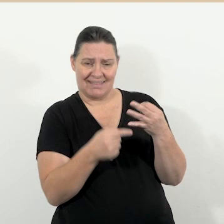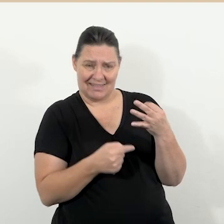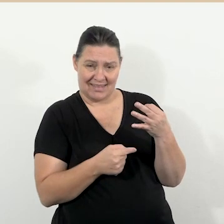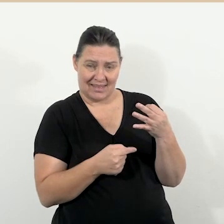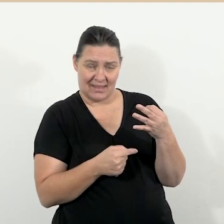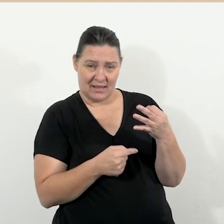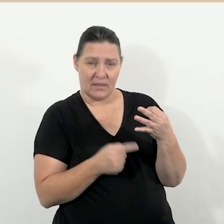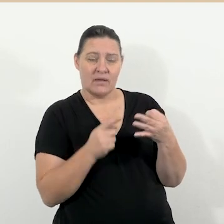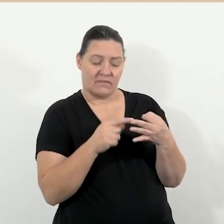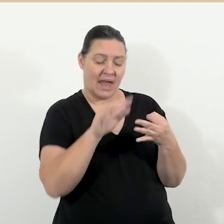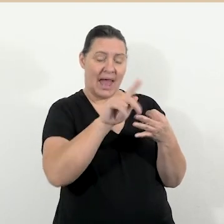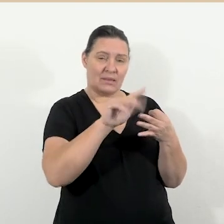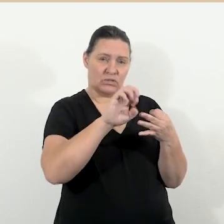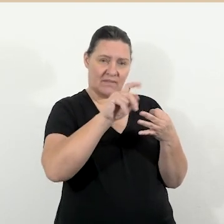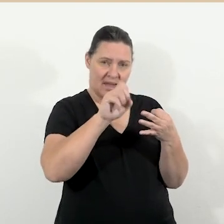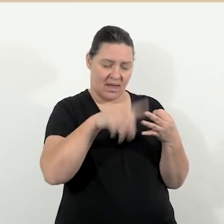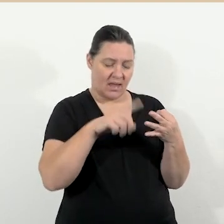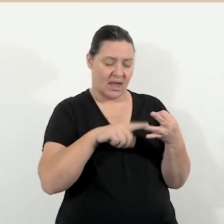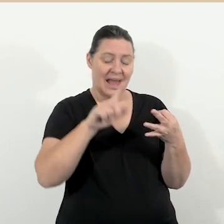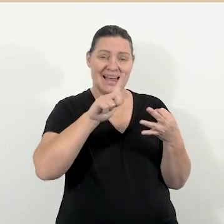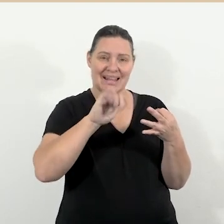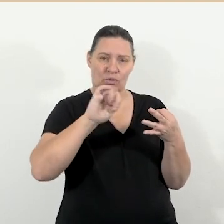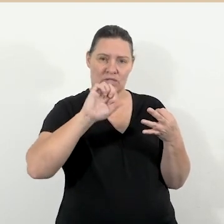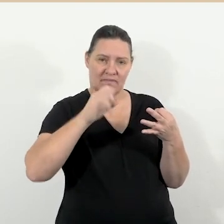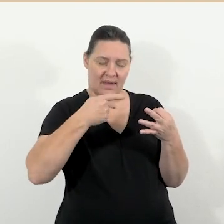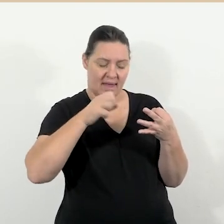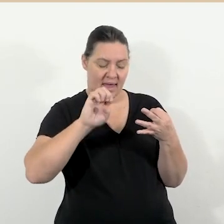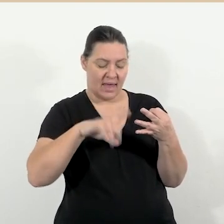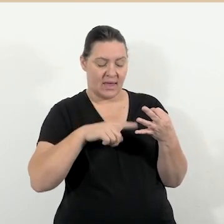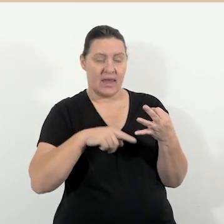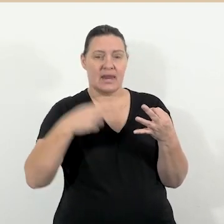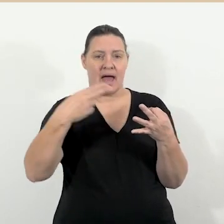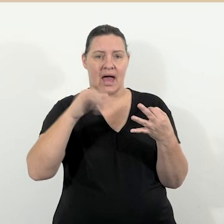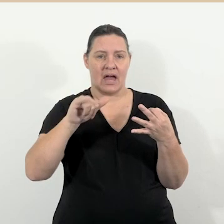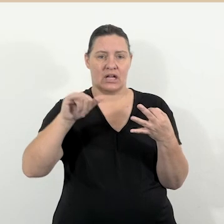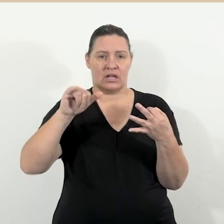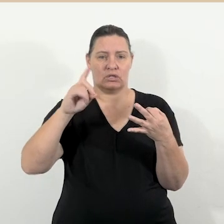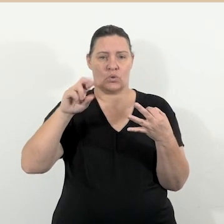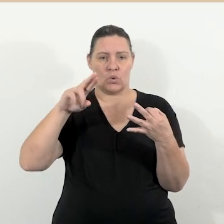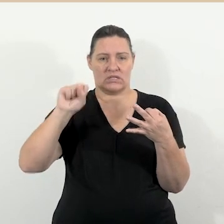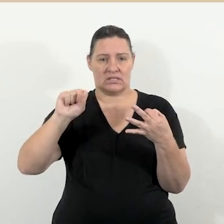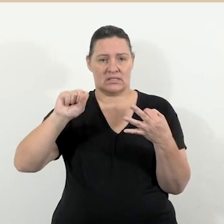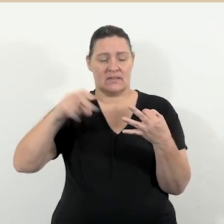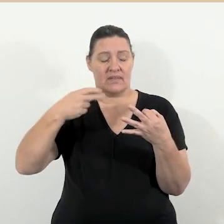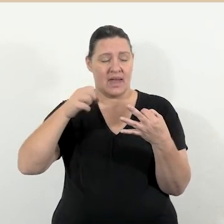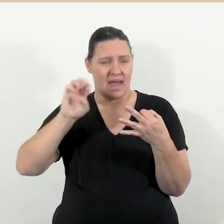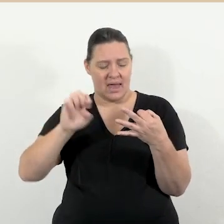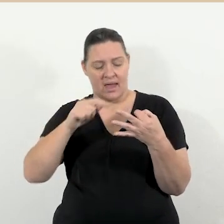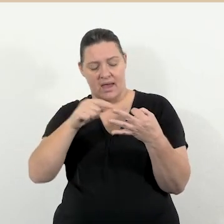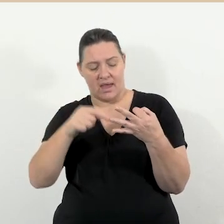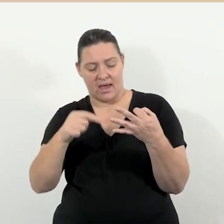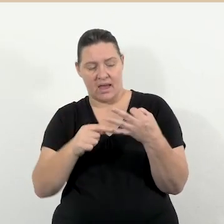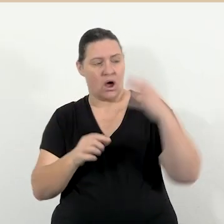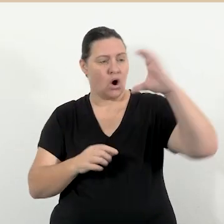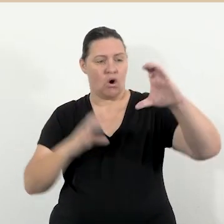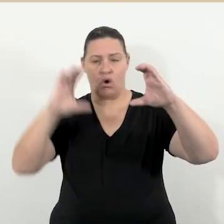just mentioned, which is the atmosphere, the lithosphere, as well as the hydrosphere, you can see that in my